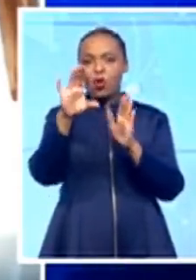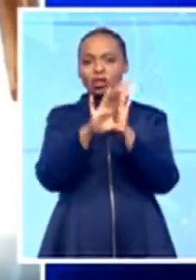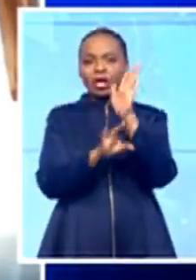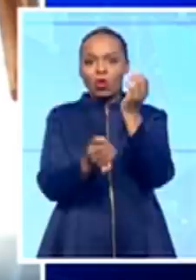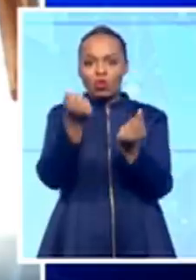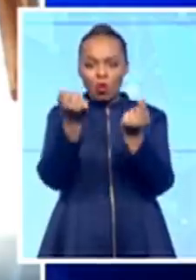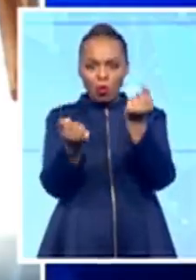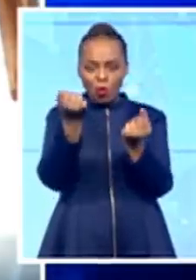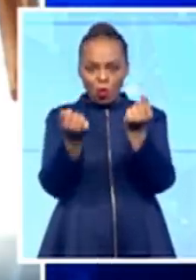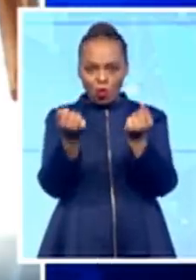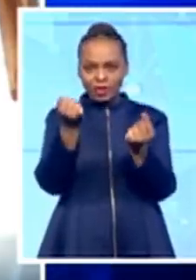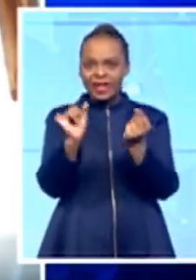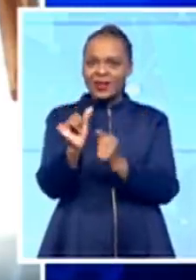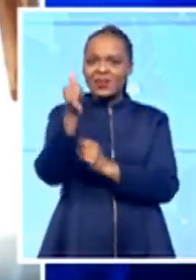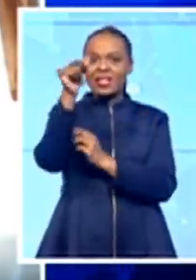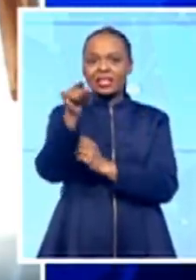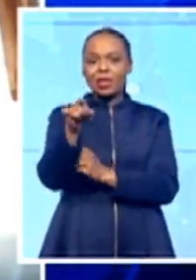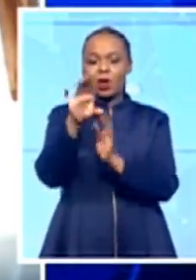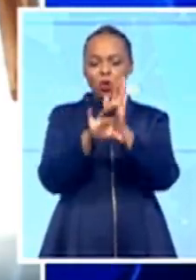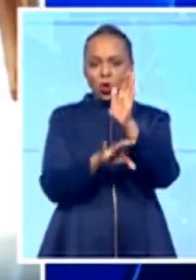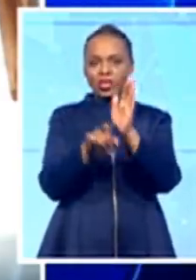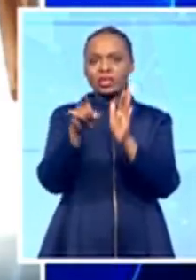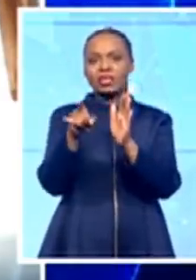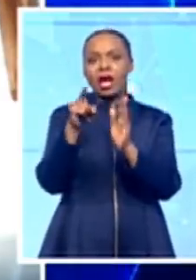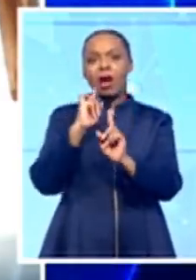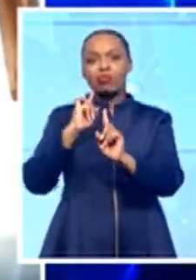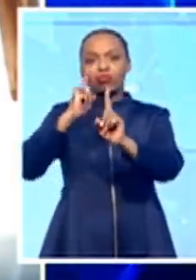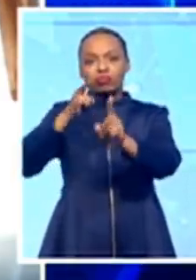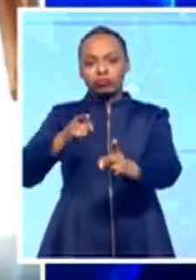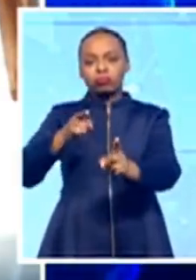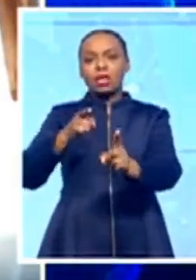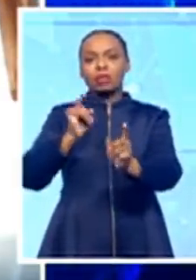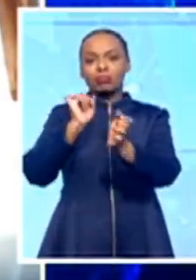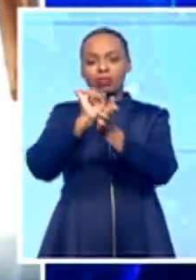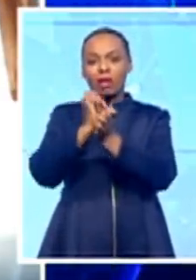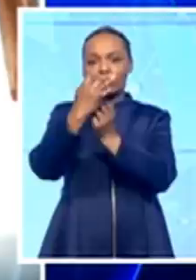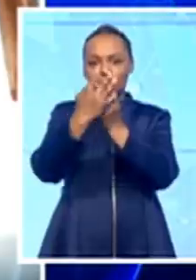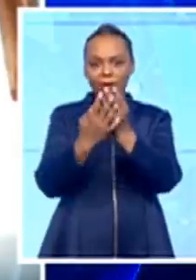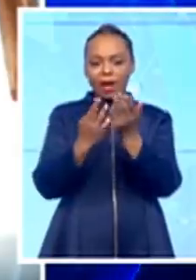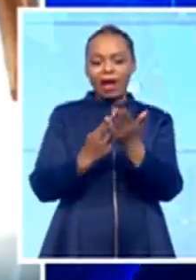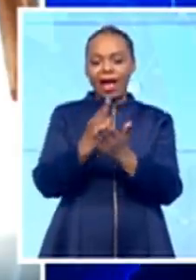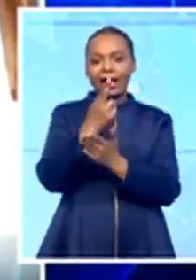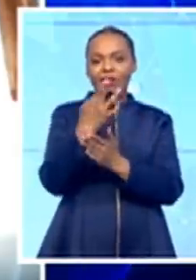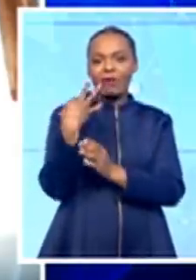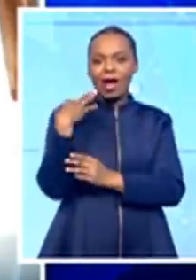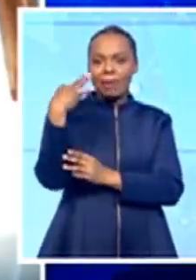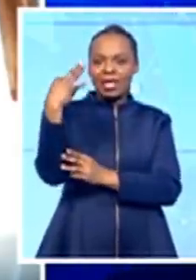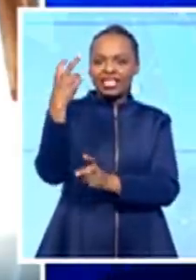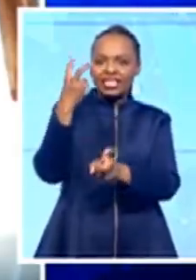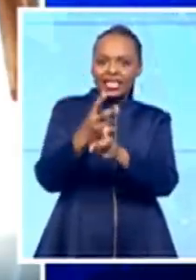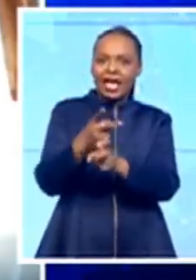so doing, deny President Zuma his rights of appeal and all other rights as enshrined in